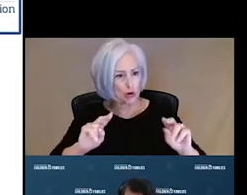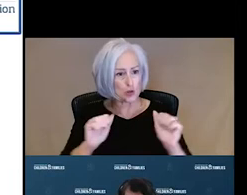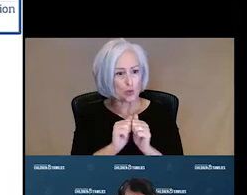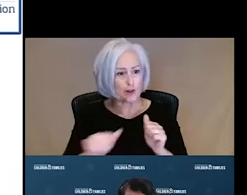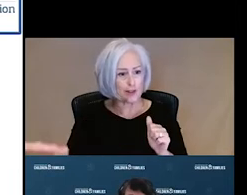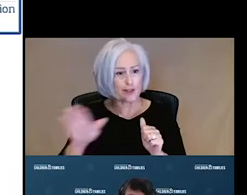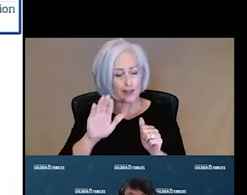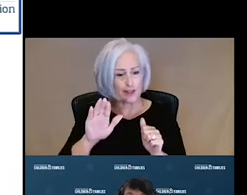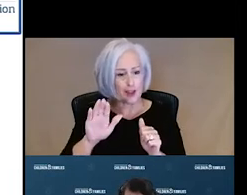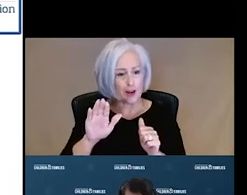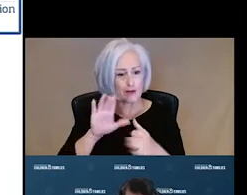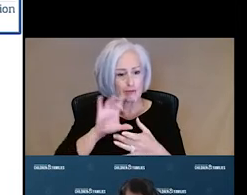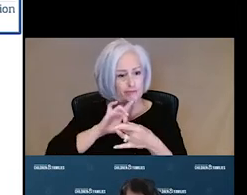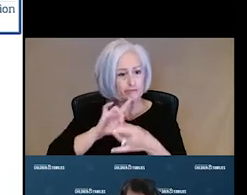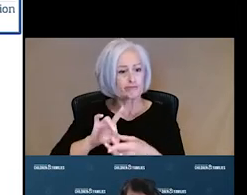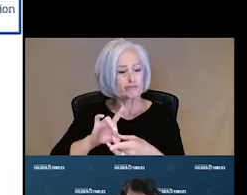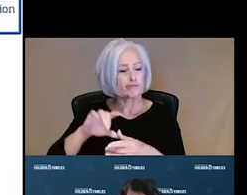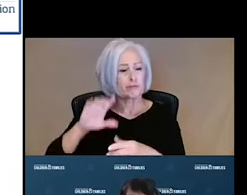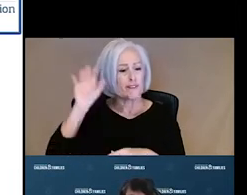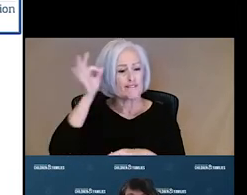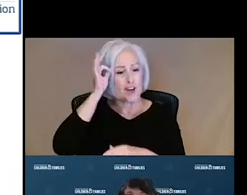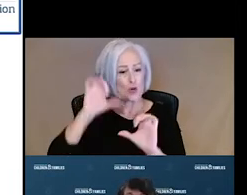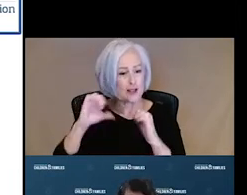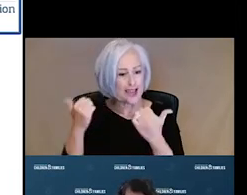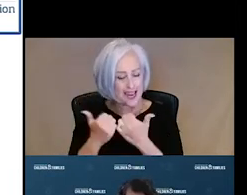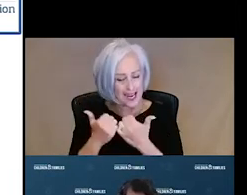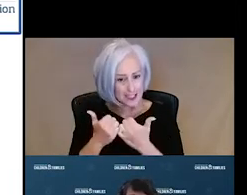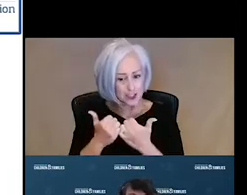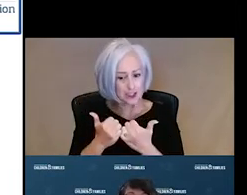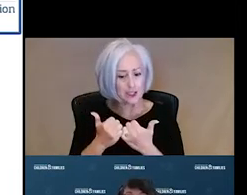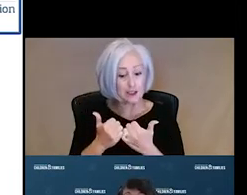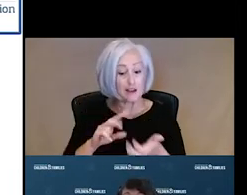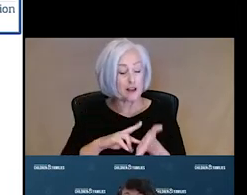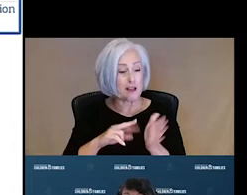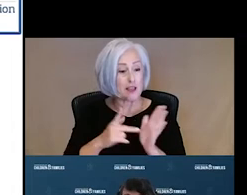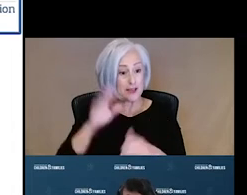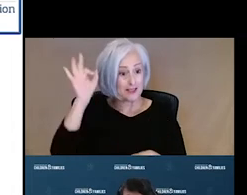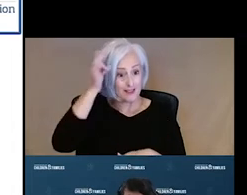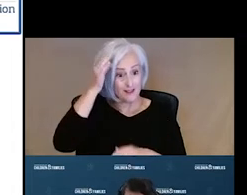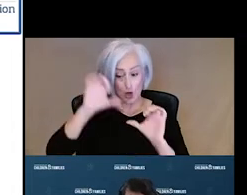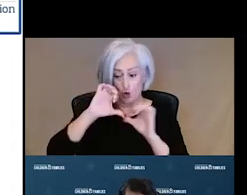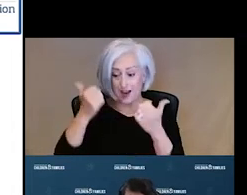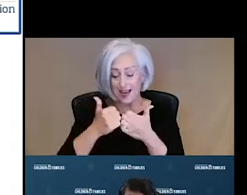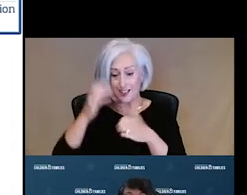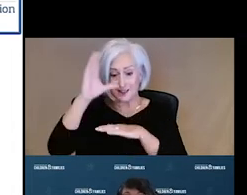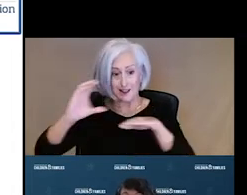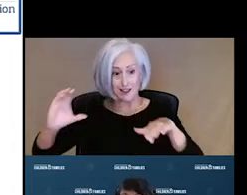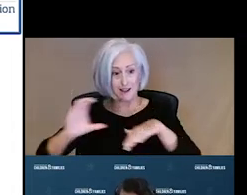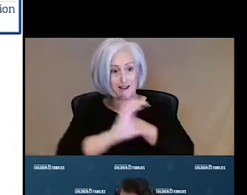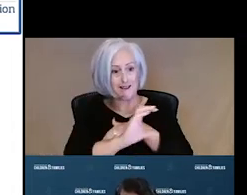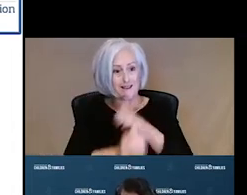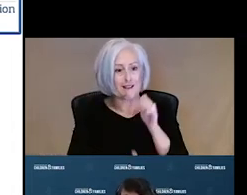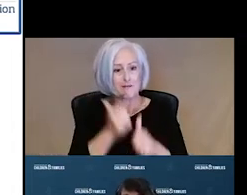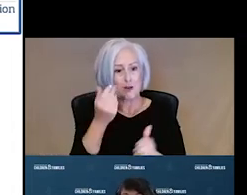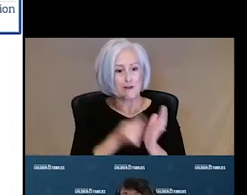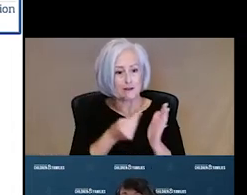agency, which is the federal agency that provides the most federal funds to an organization, or for tribal